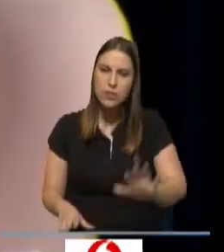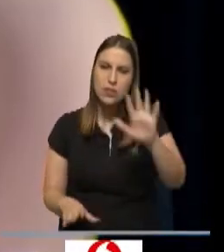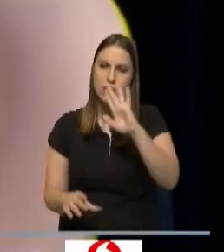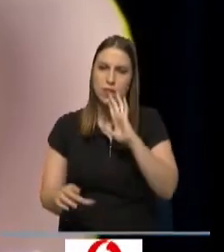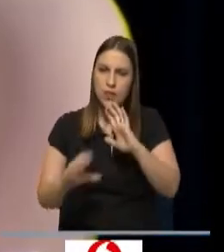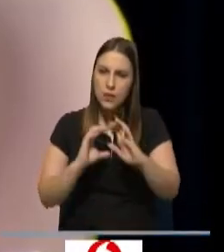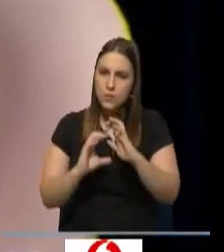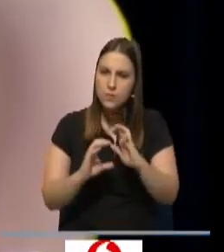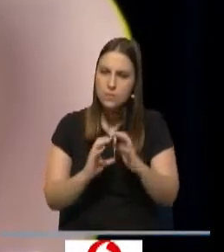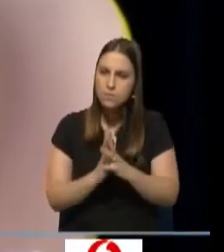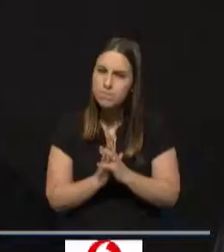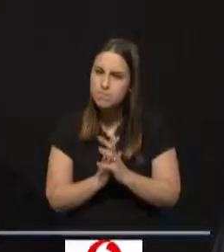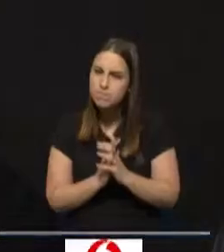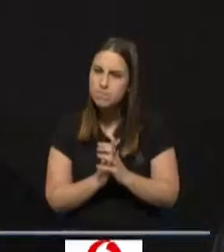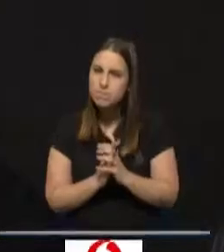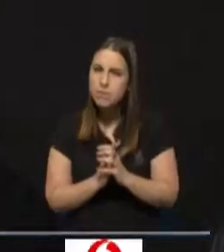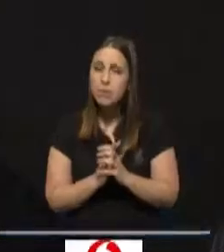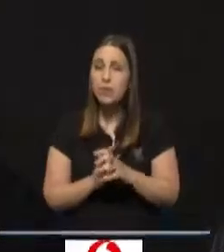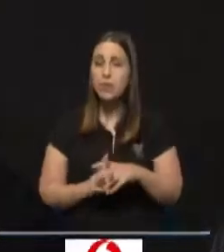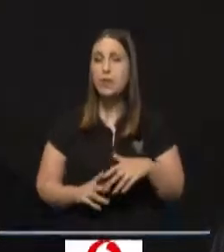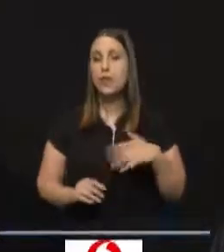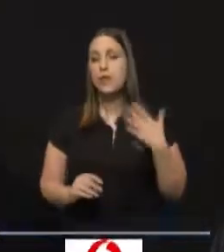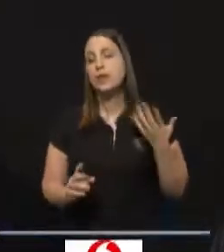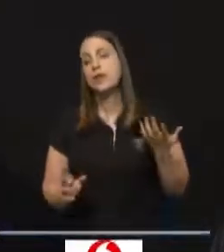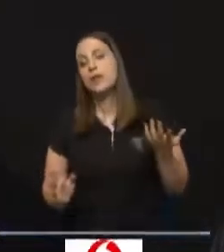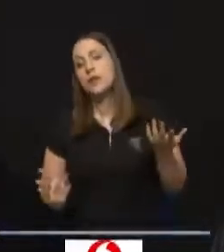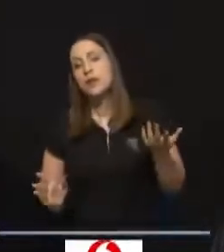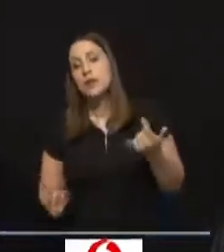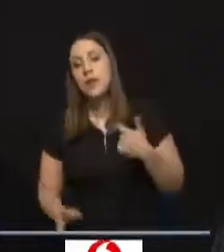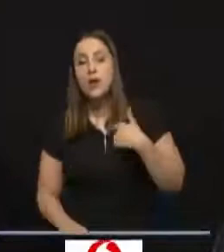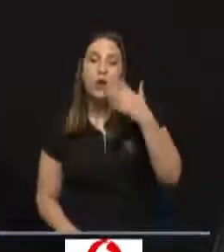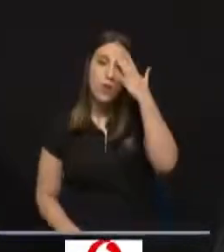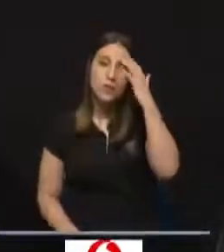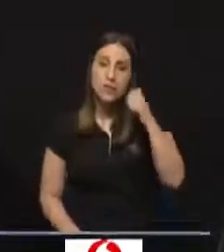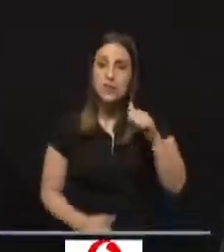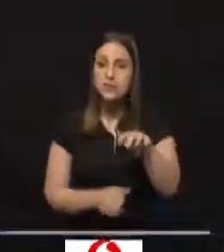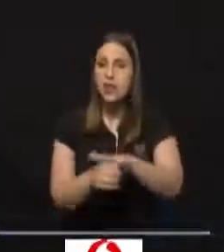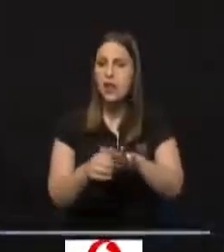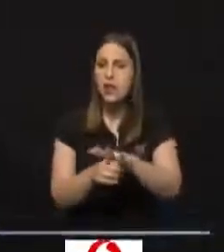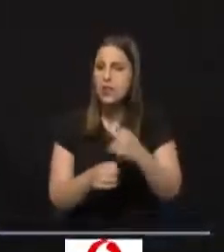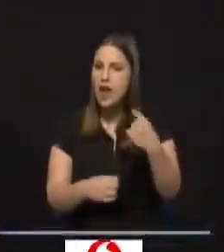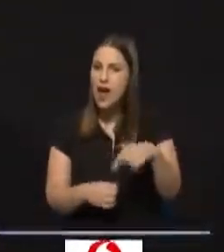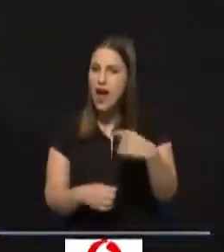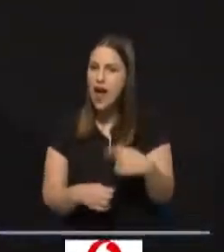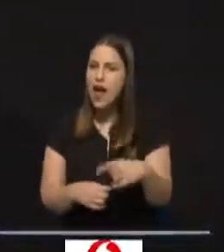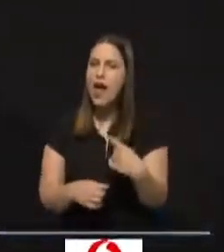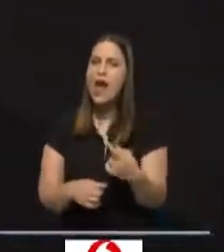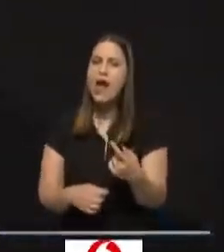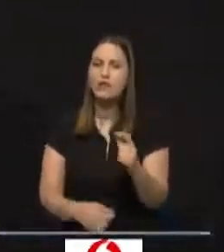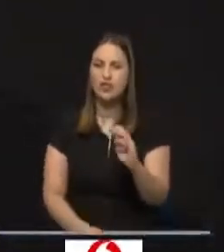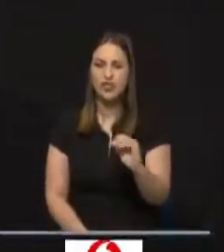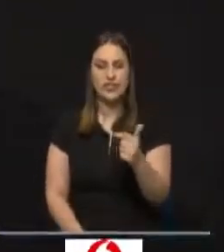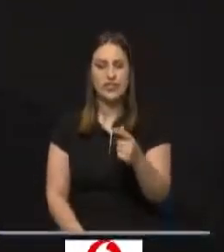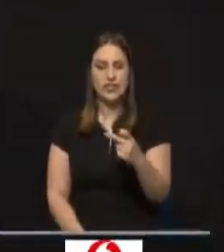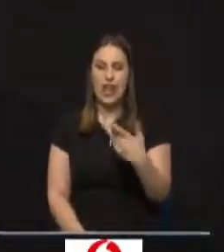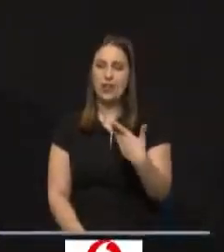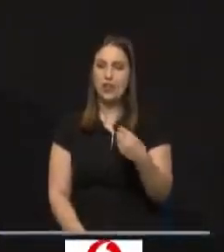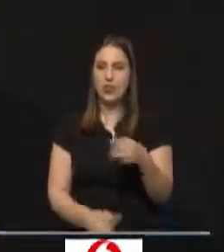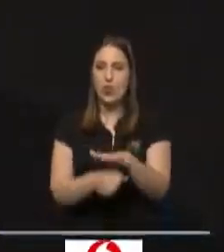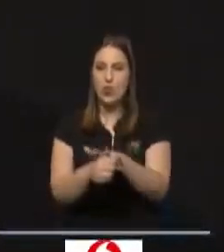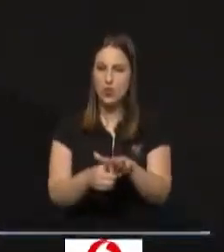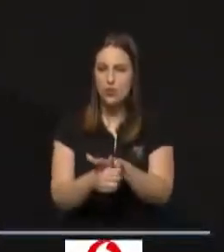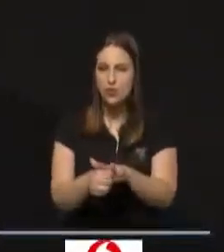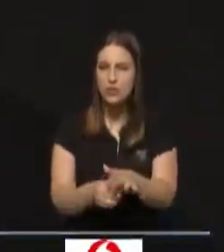for communications? I believe that there is a state, there is a context for the